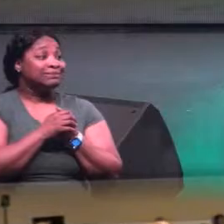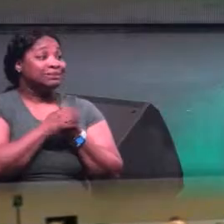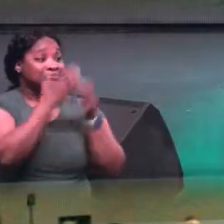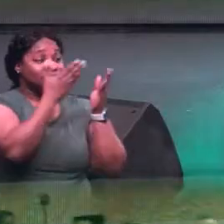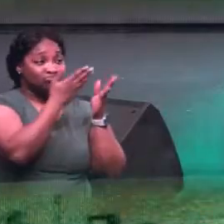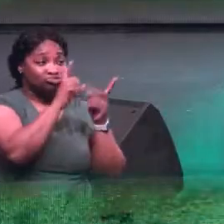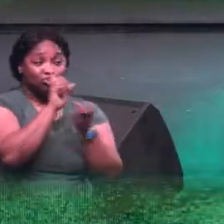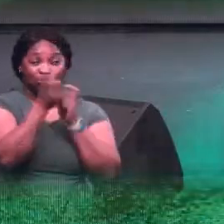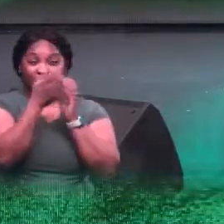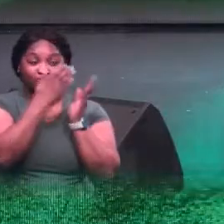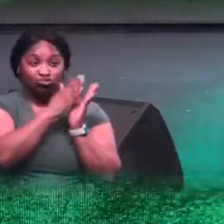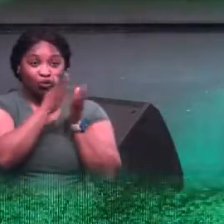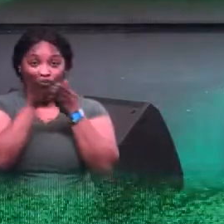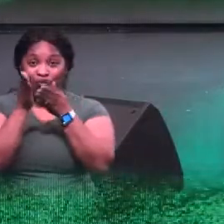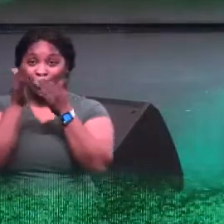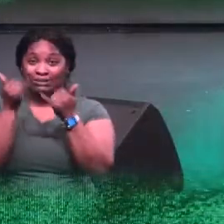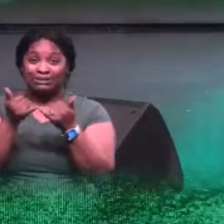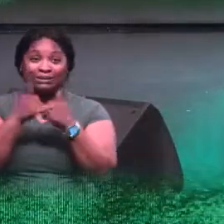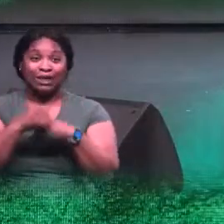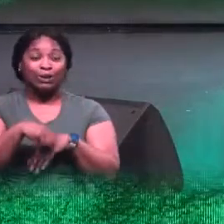attention to